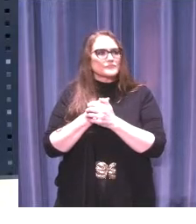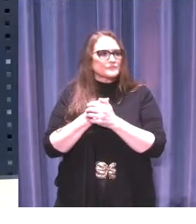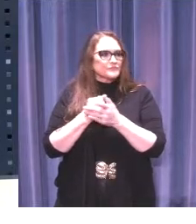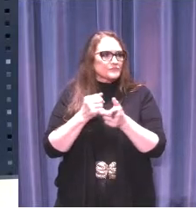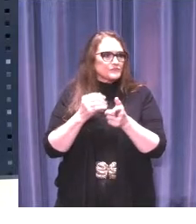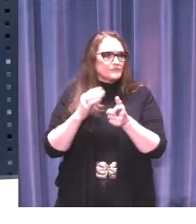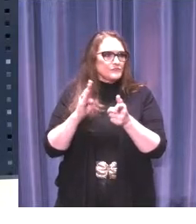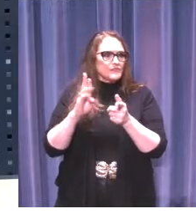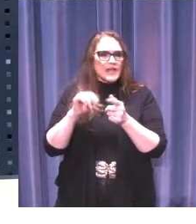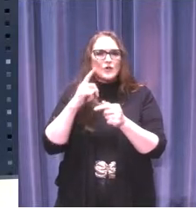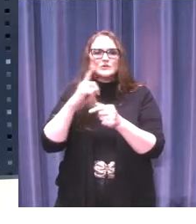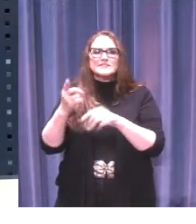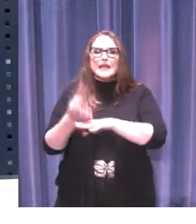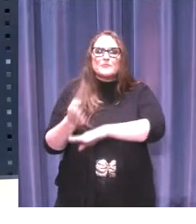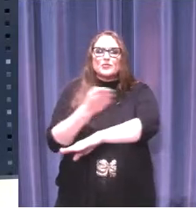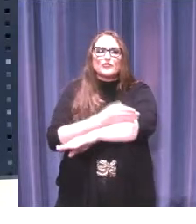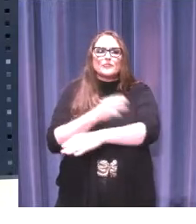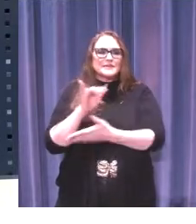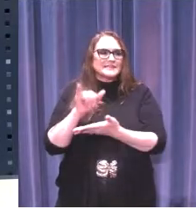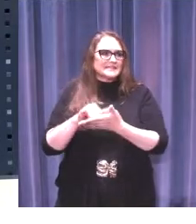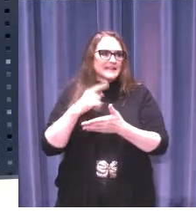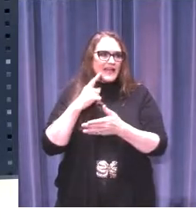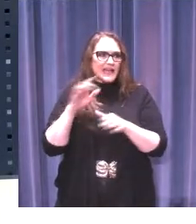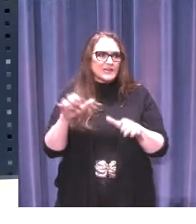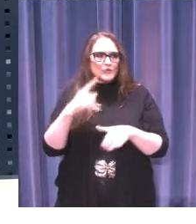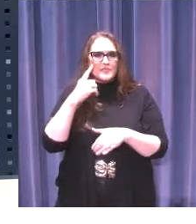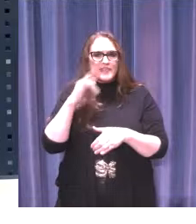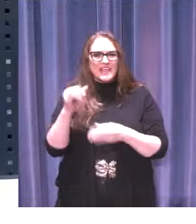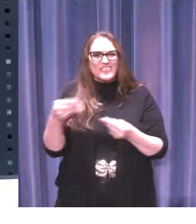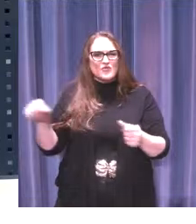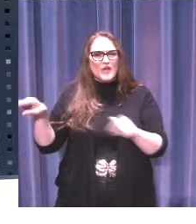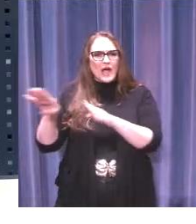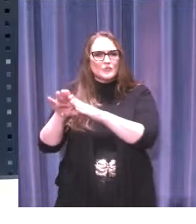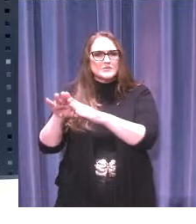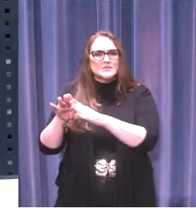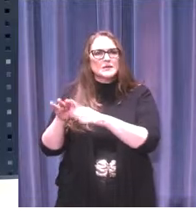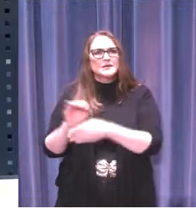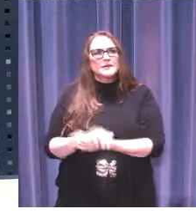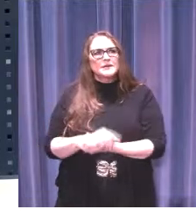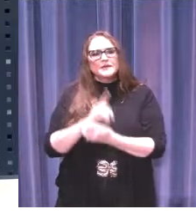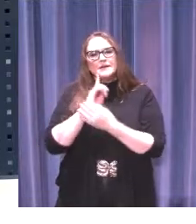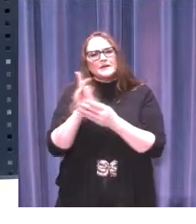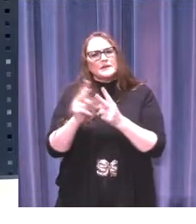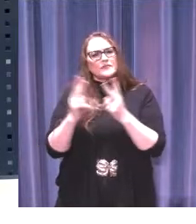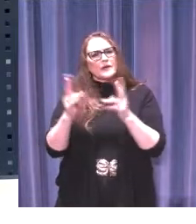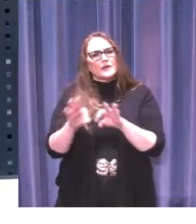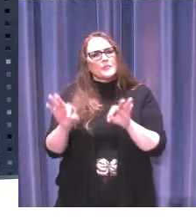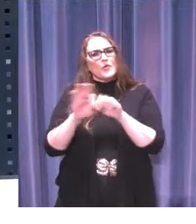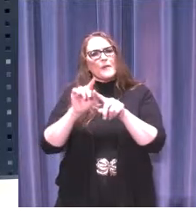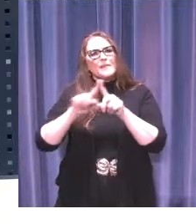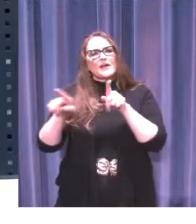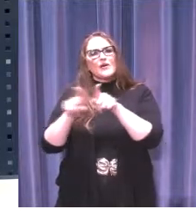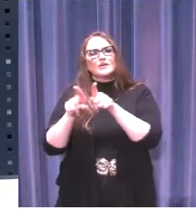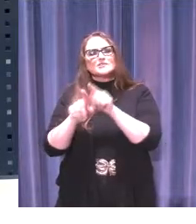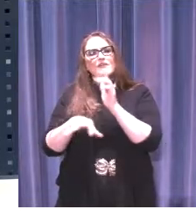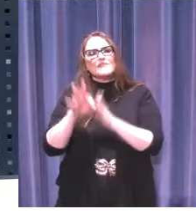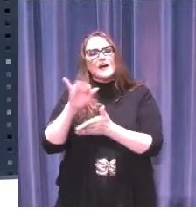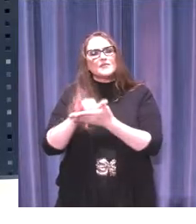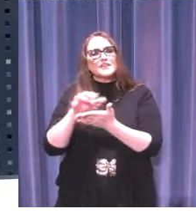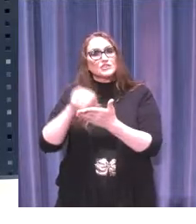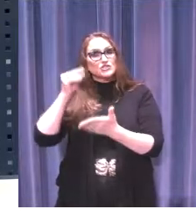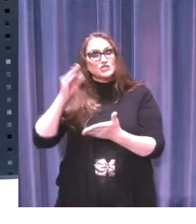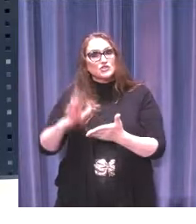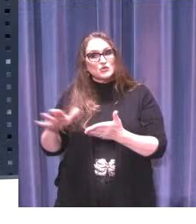grounds improvements, which I do think are very important. But I also found that the